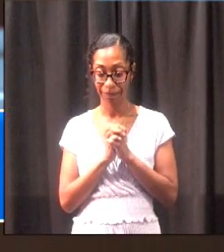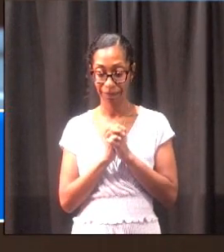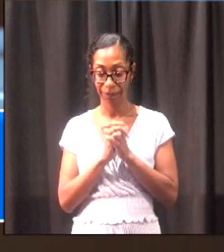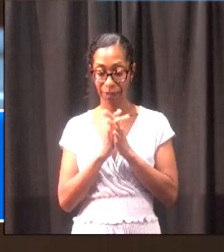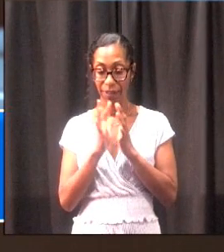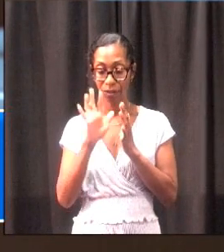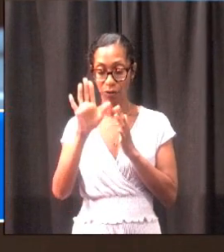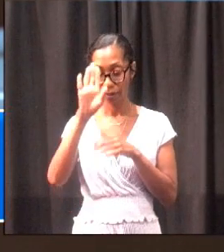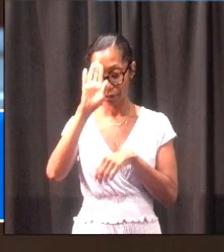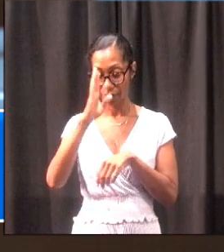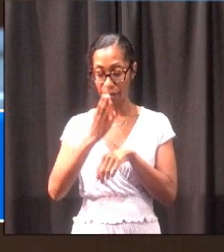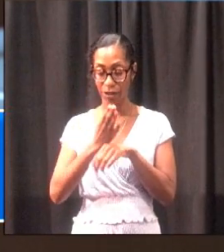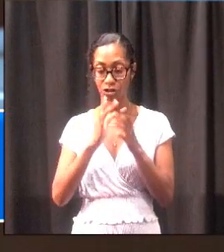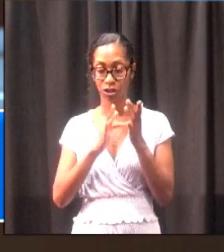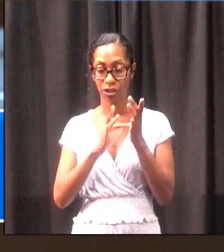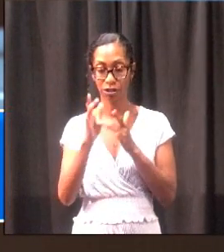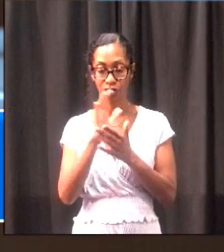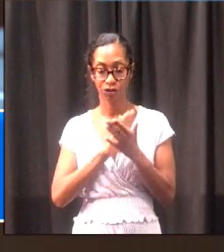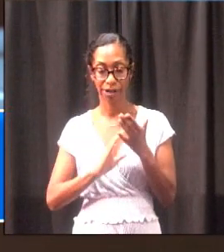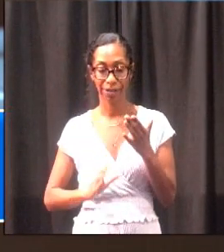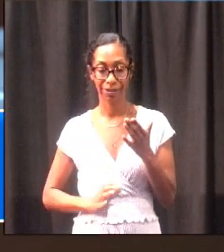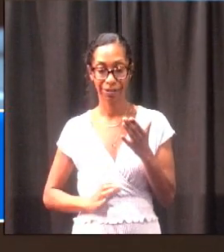In your Son, Jesus Christ's name.